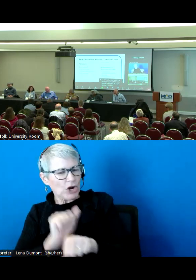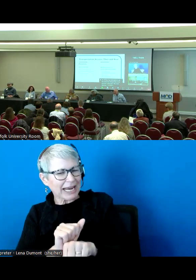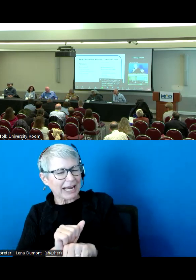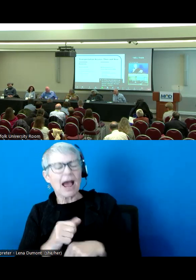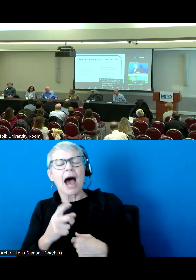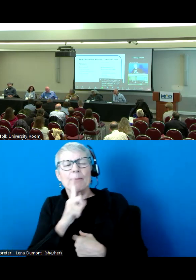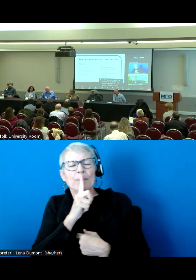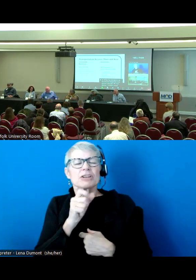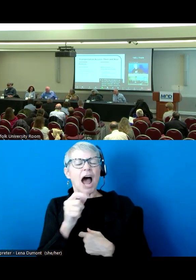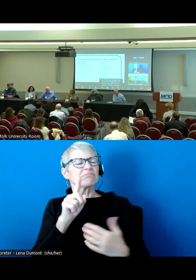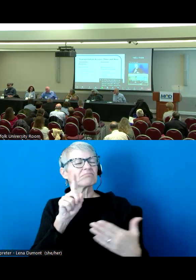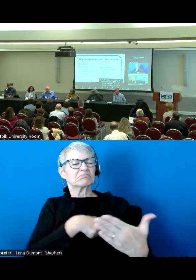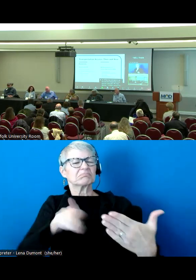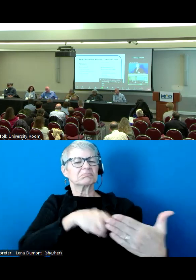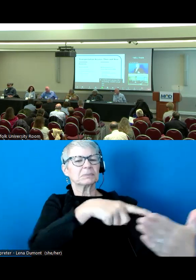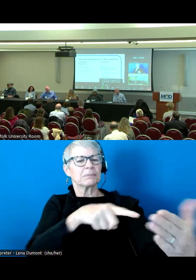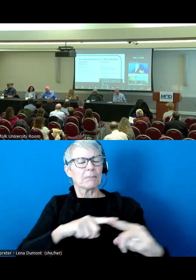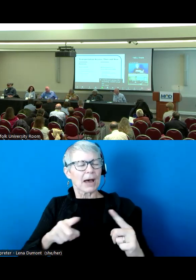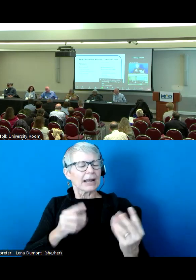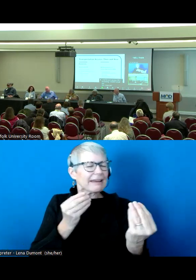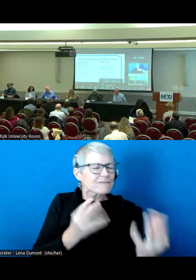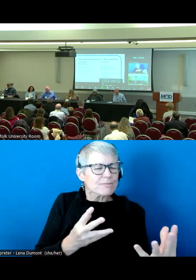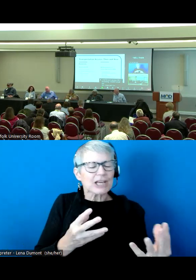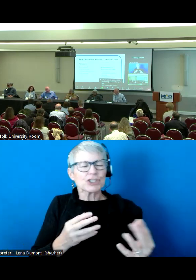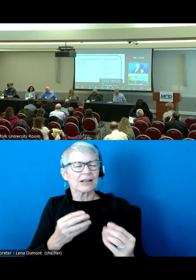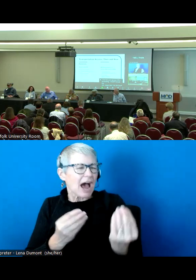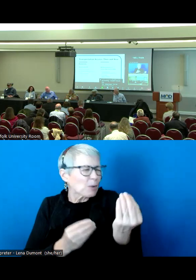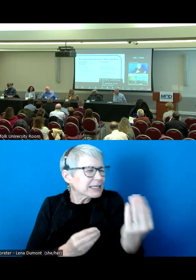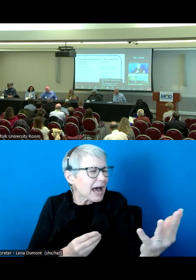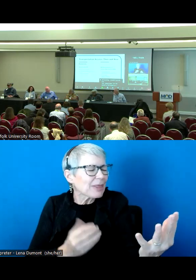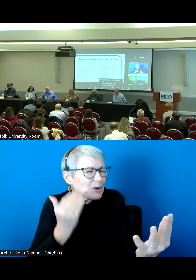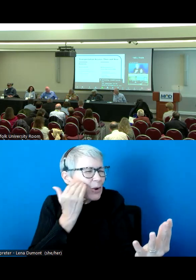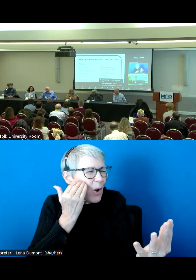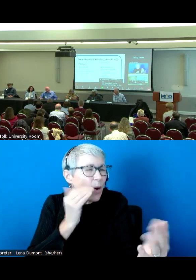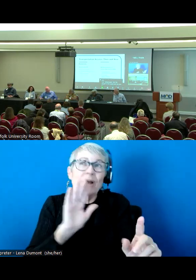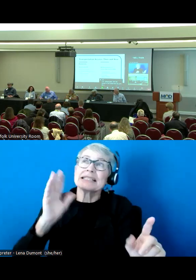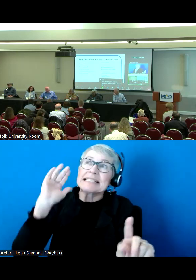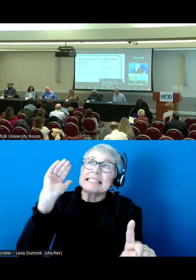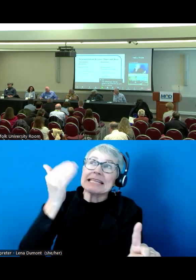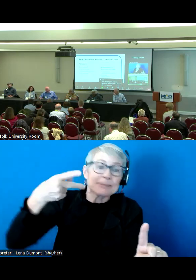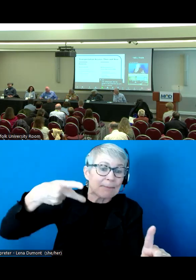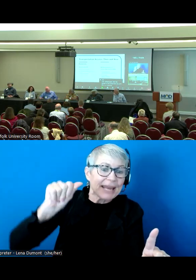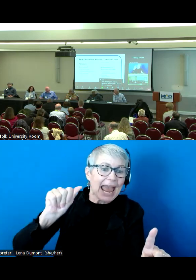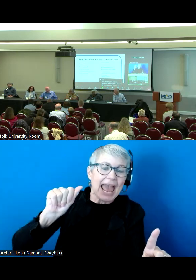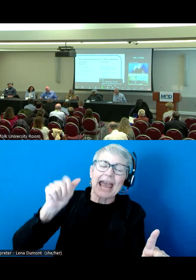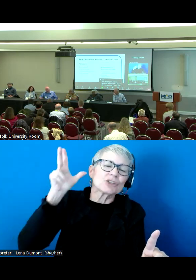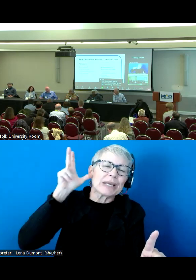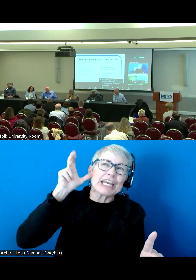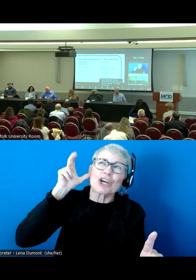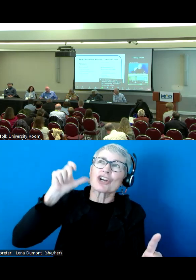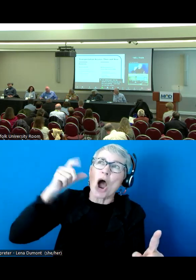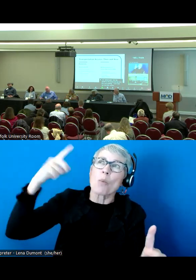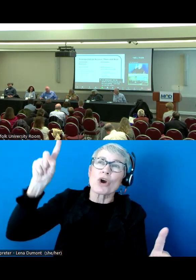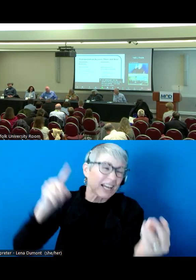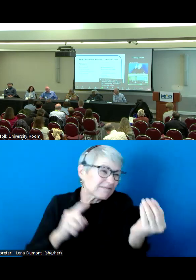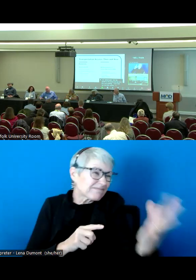say, hey, your PA's not working. I can't hear you. I can't hear you over the speaker. Or I'd let the bus driver know,